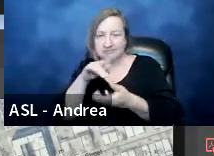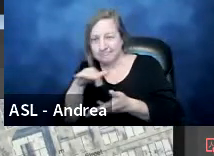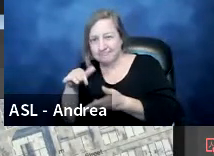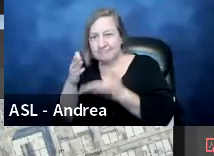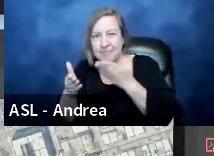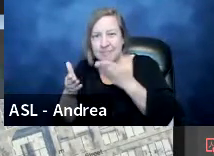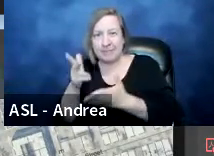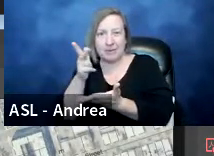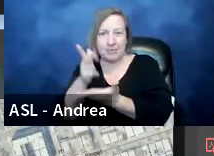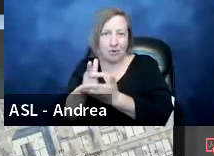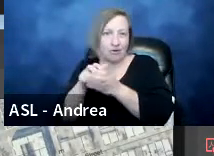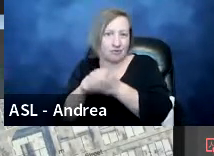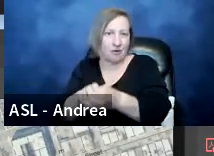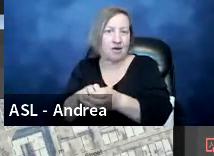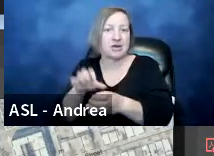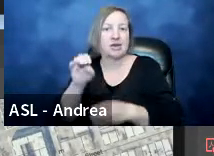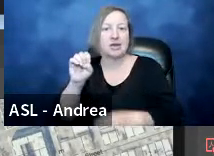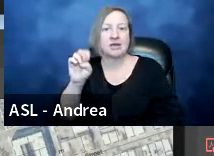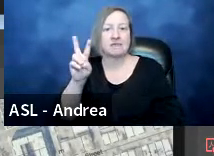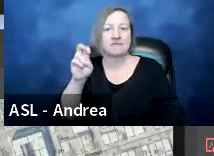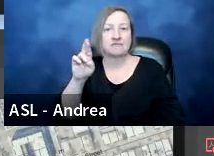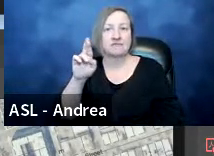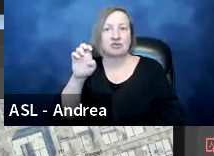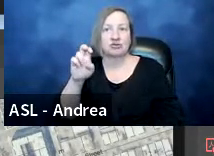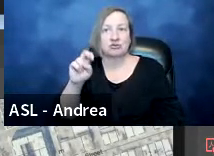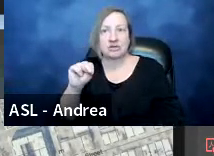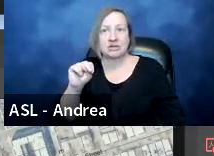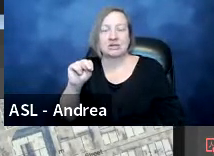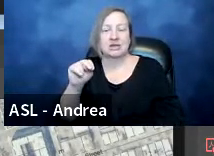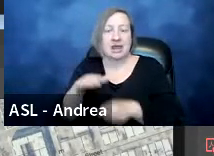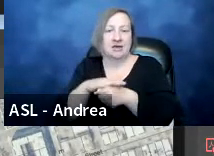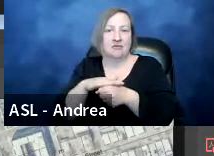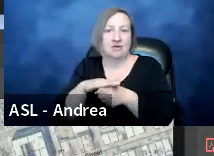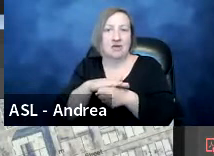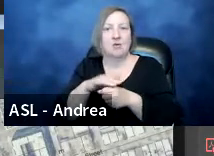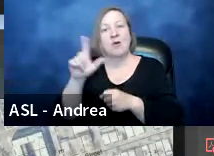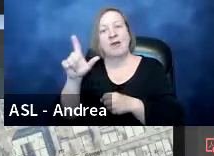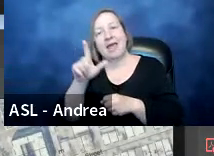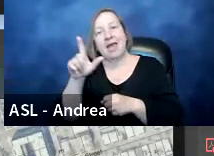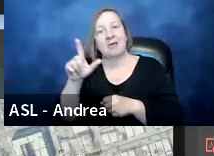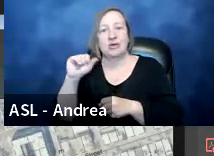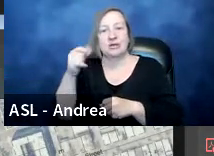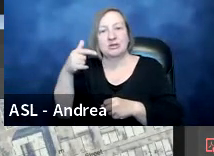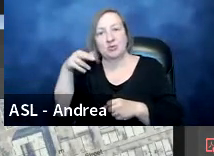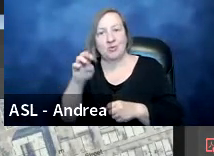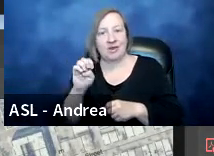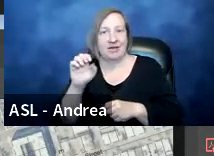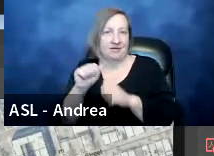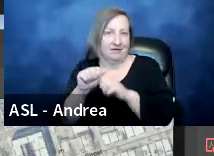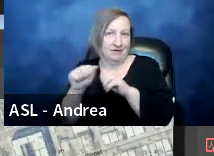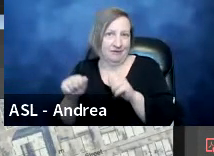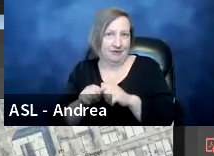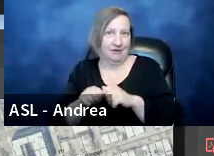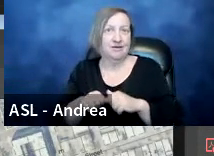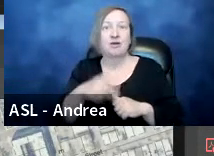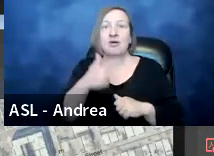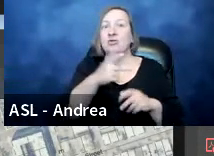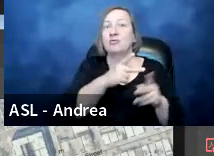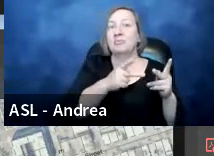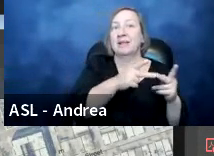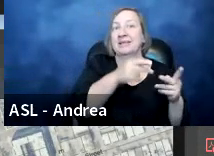potential park and ride at the Evergreen area or Library Square area. And then there's 3 locations in the